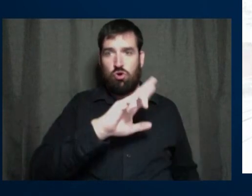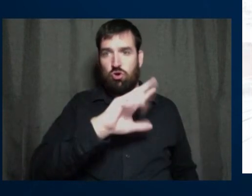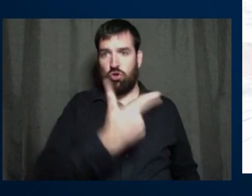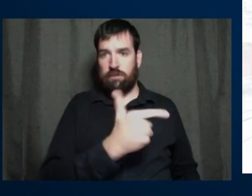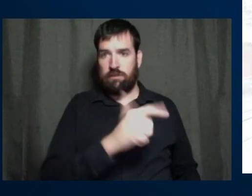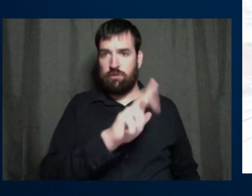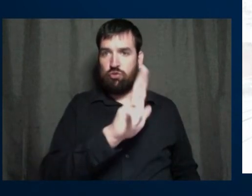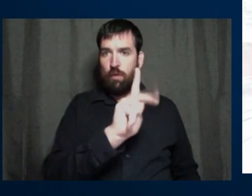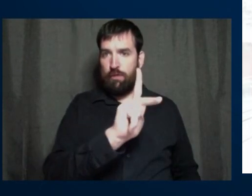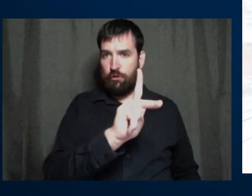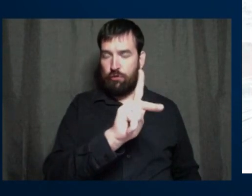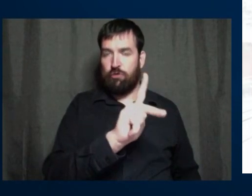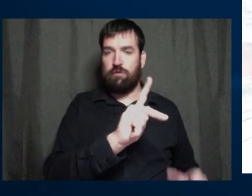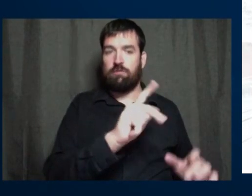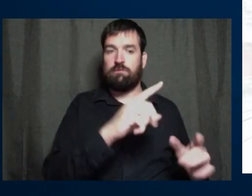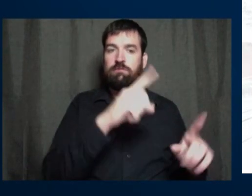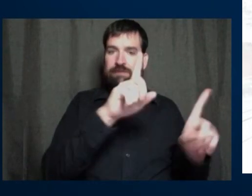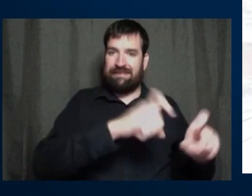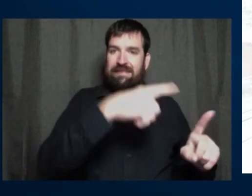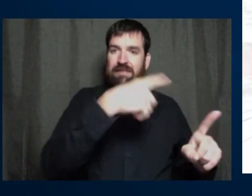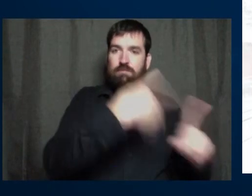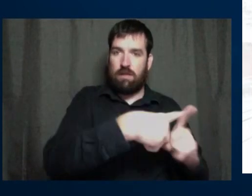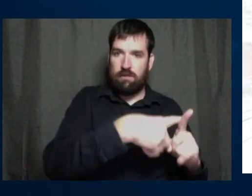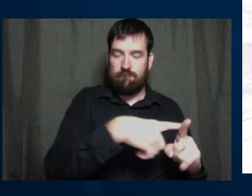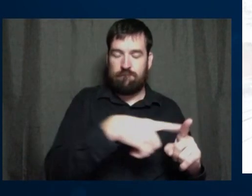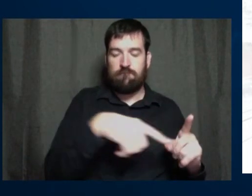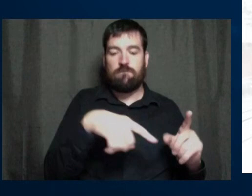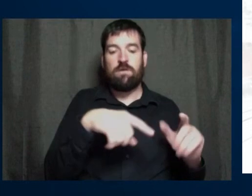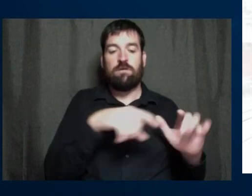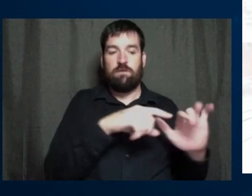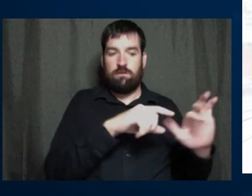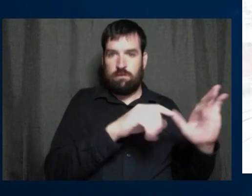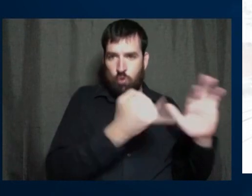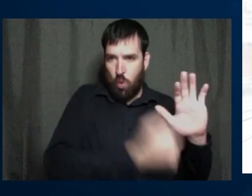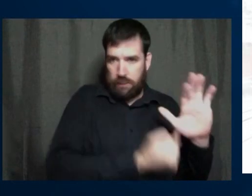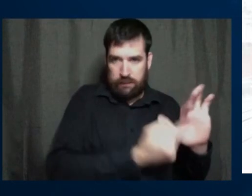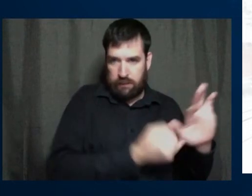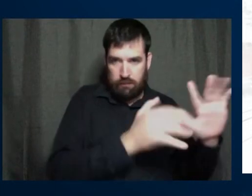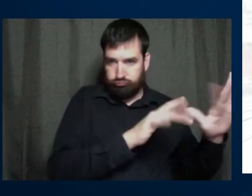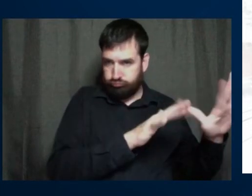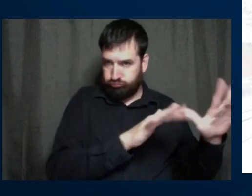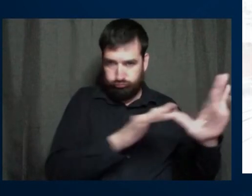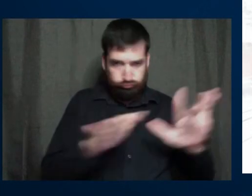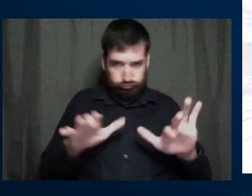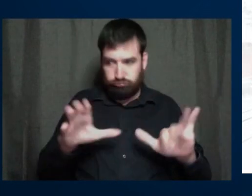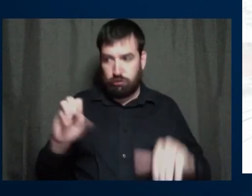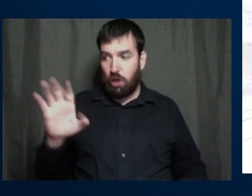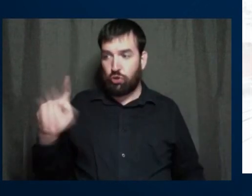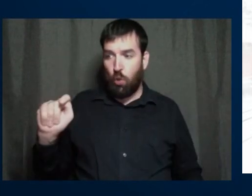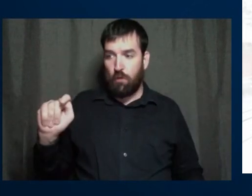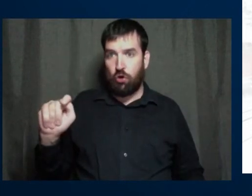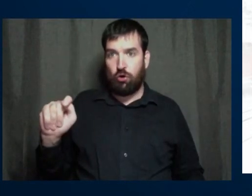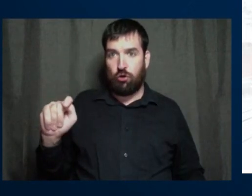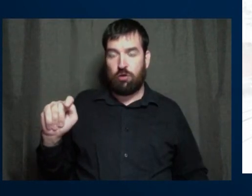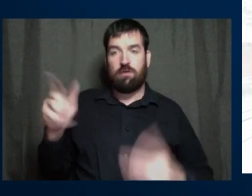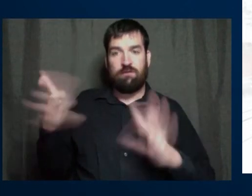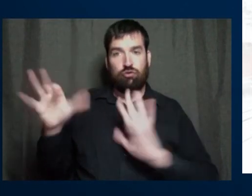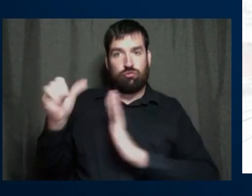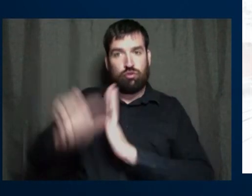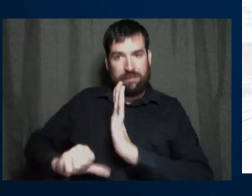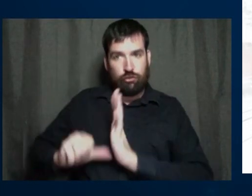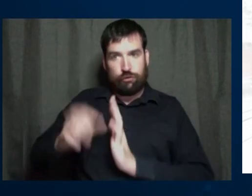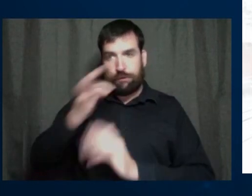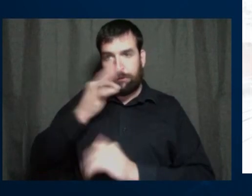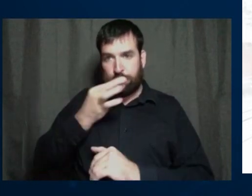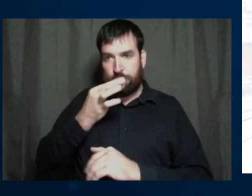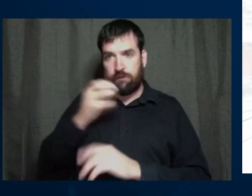sick, quarantined for 10 days, did all the things she was supposed to do. Then in October, had a procedure coming up, so she had to go